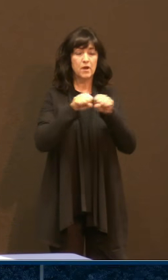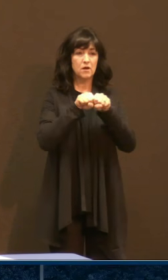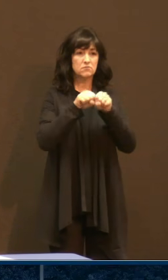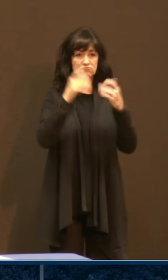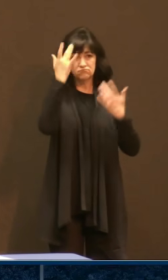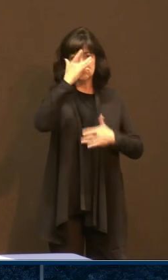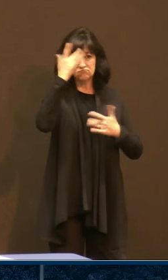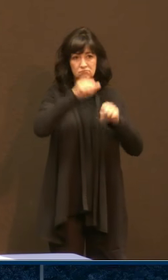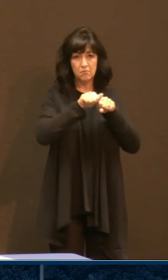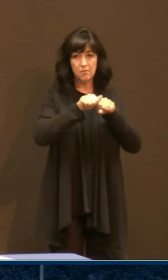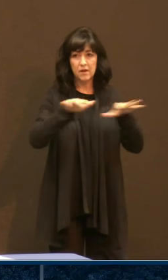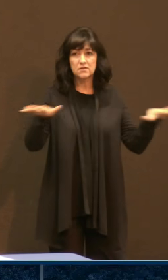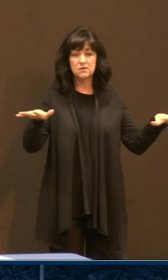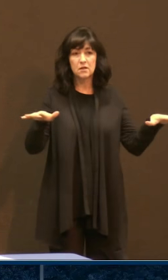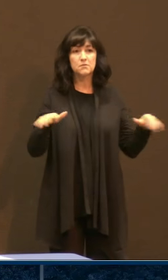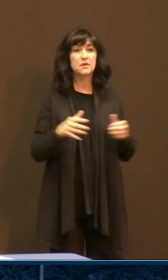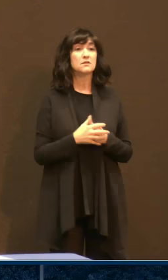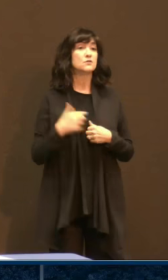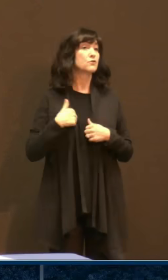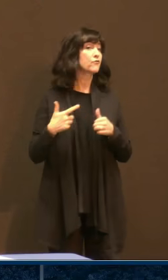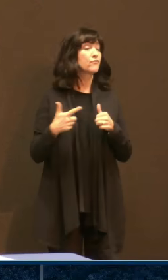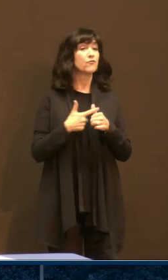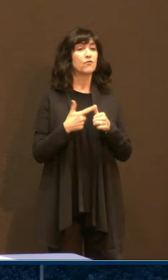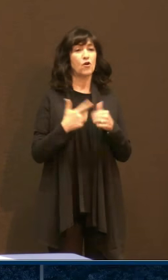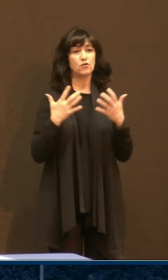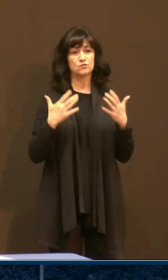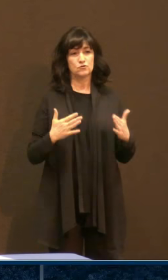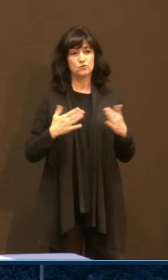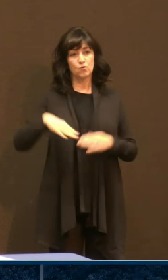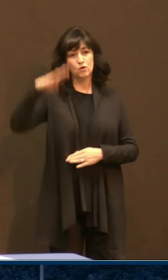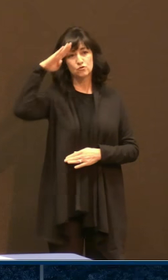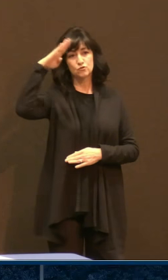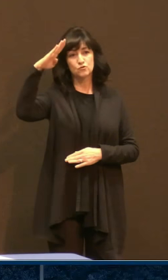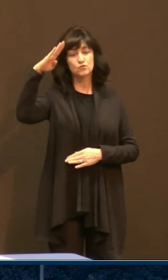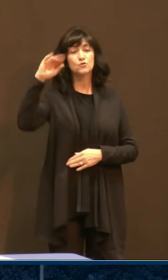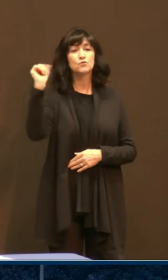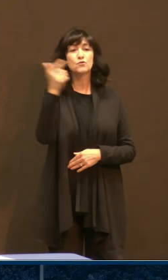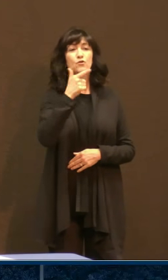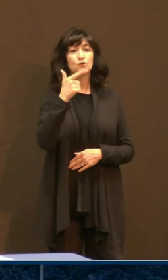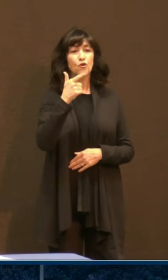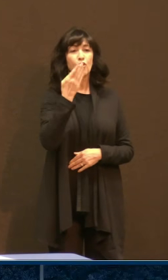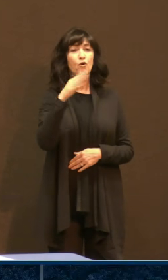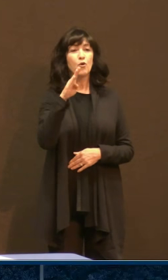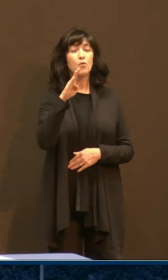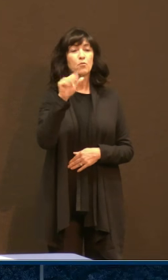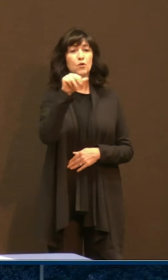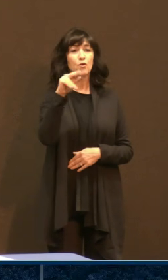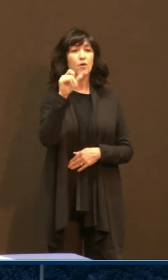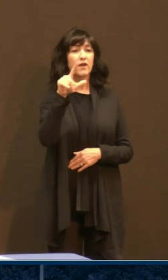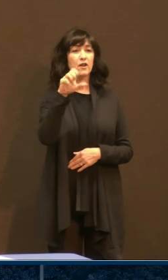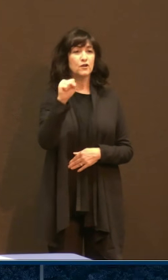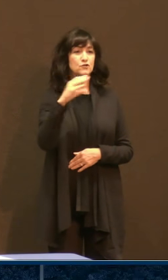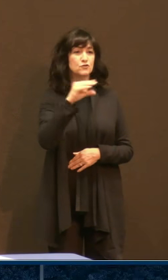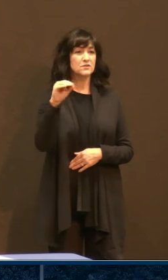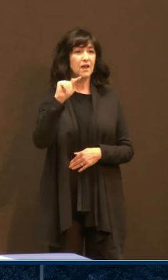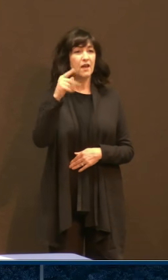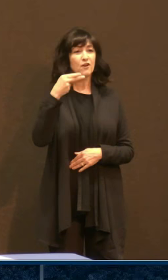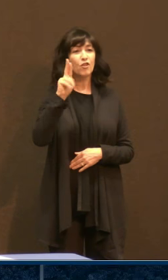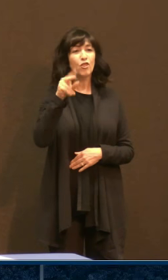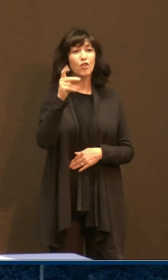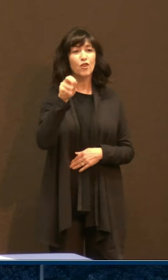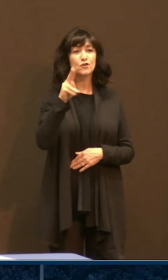here, I just want to salute the Thunderbirds and Blue Angels who saluted our